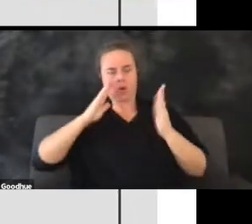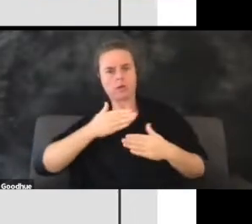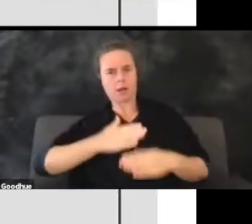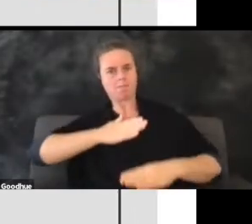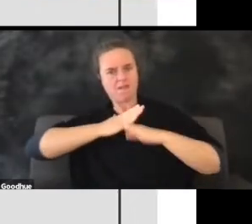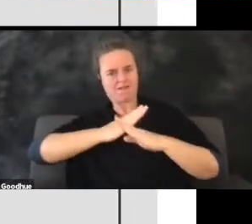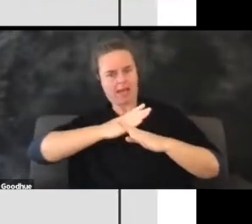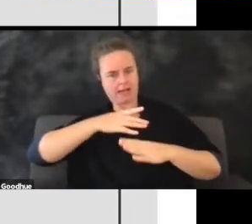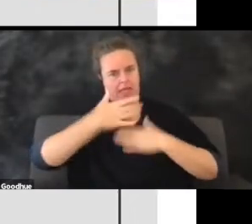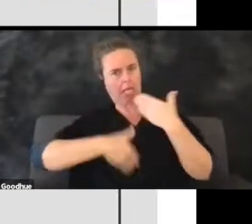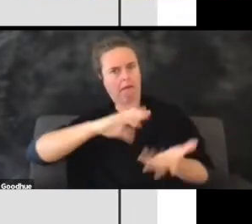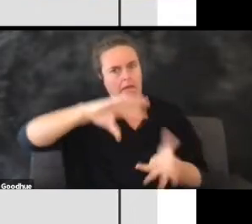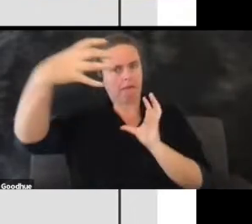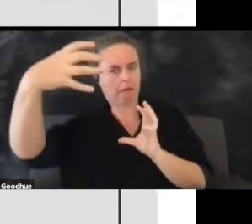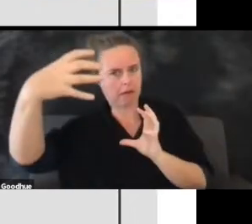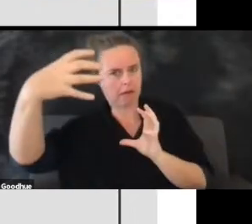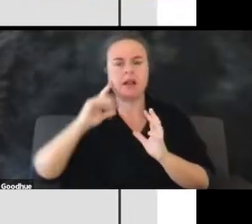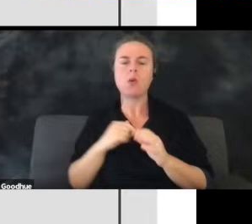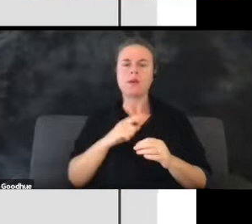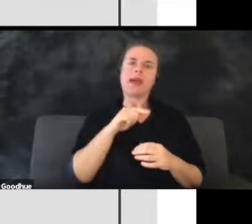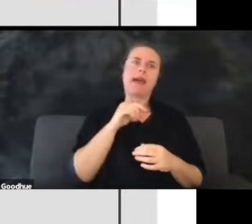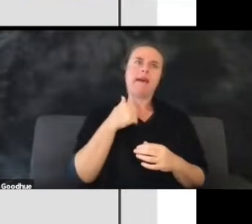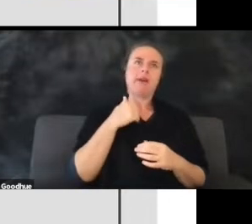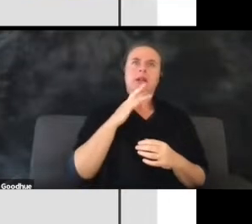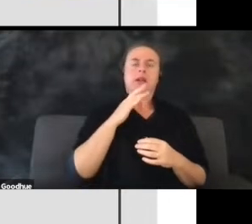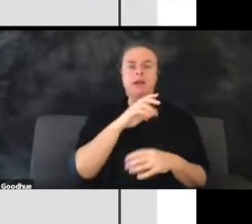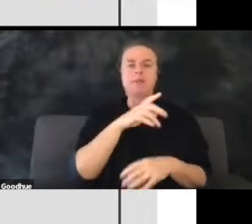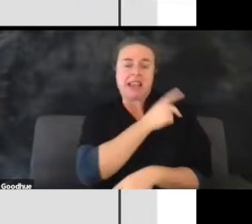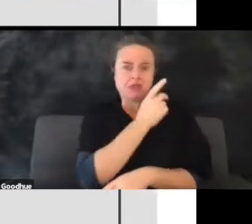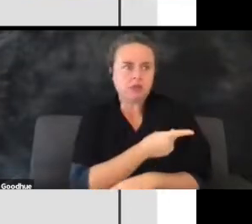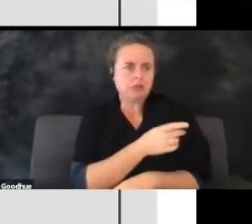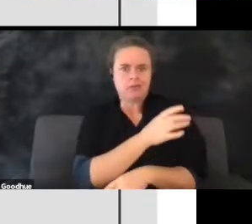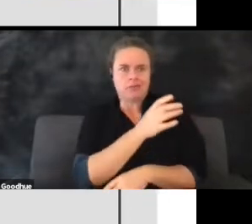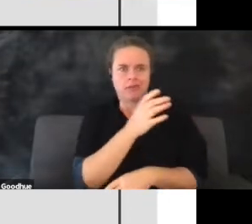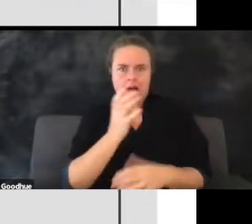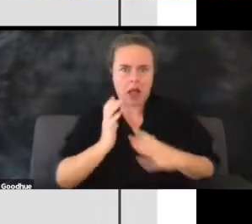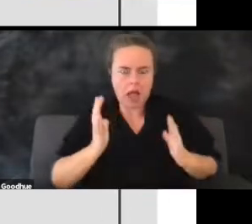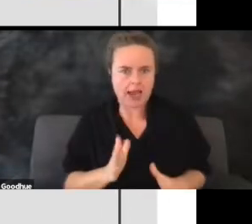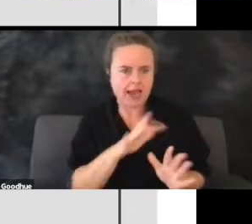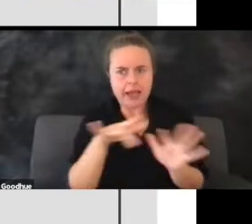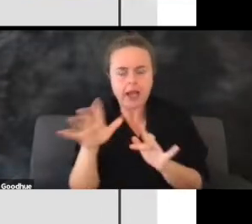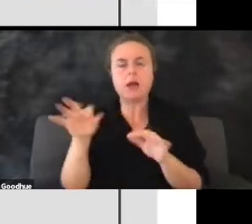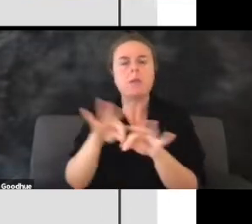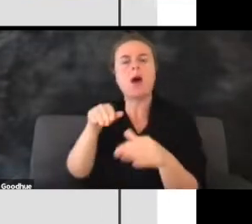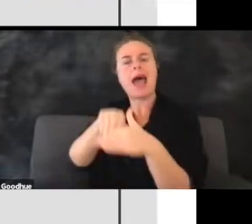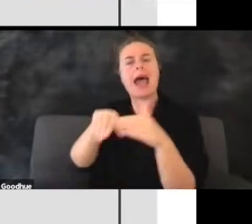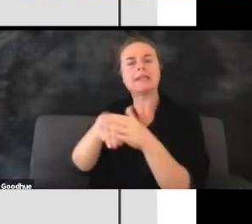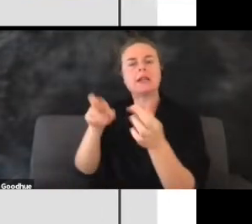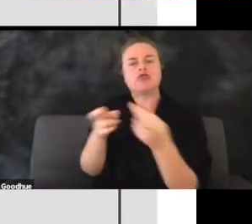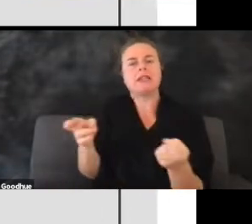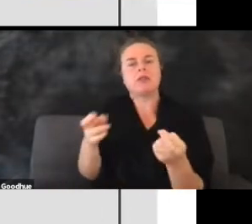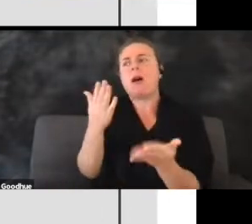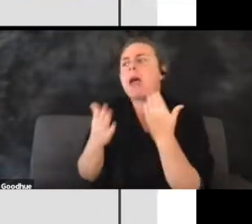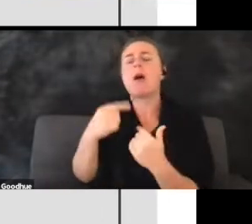our clients and our patients, to access resources. And what resources or efforts are hiding in plain